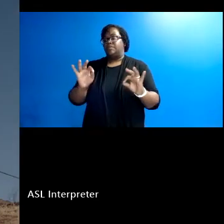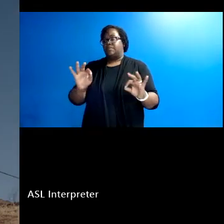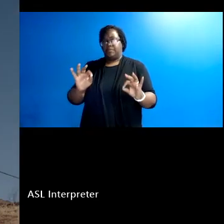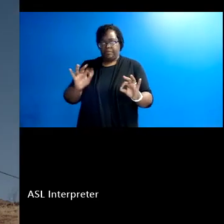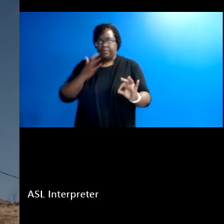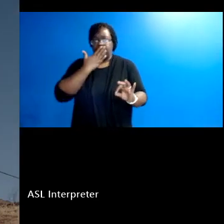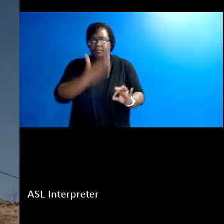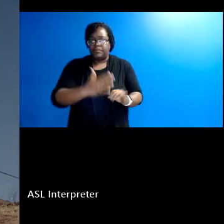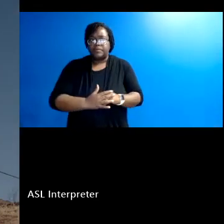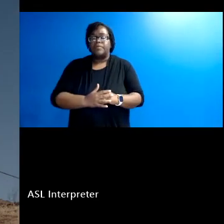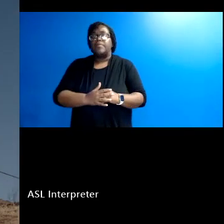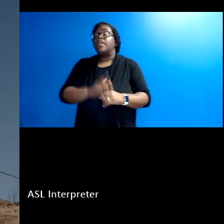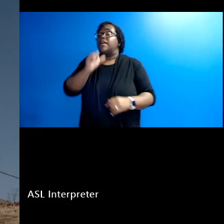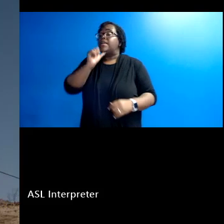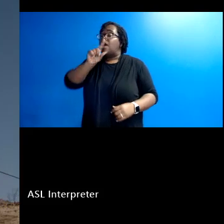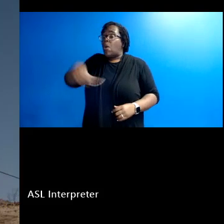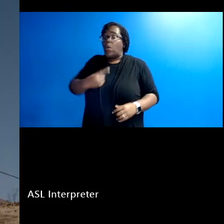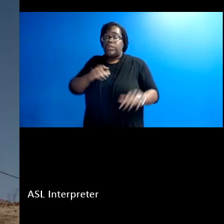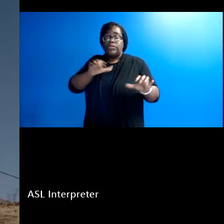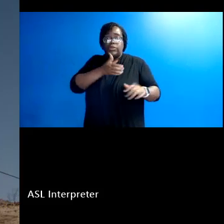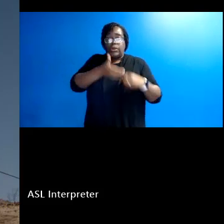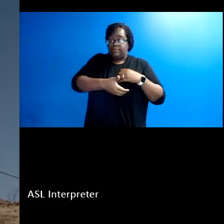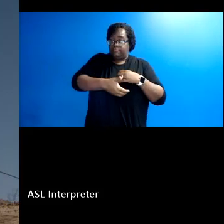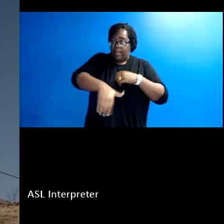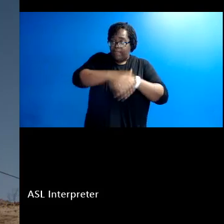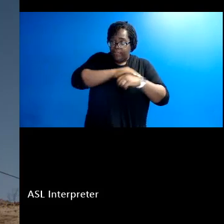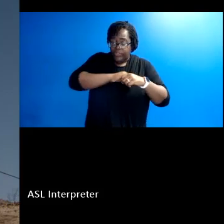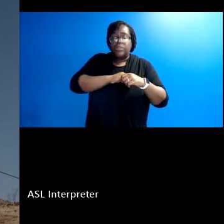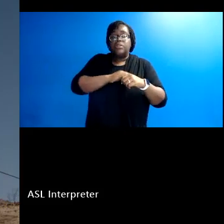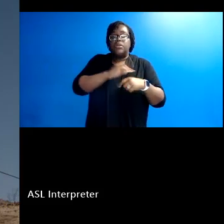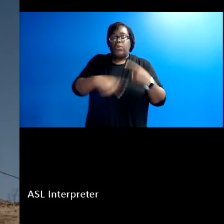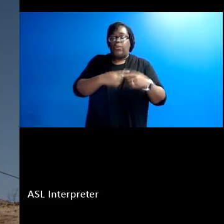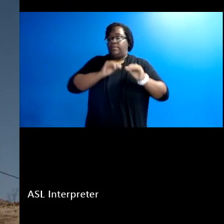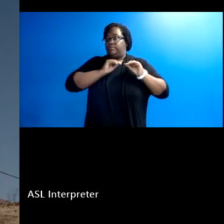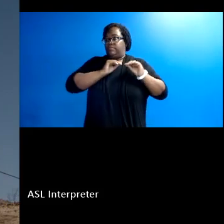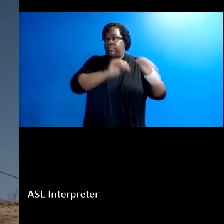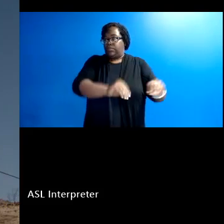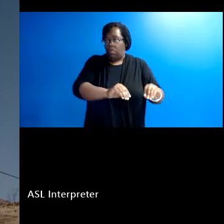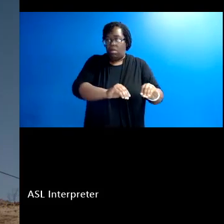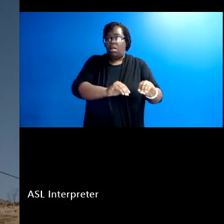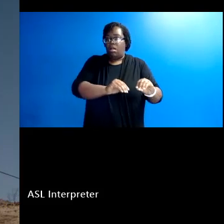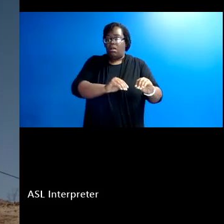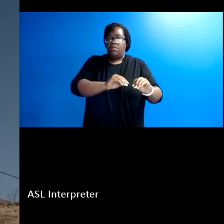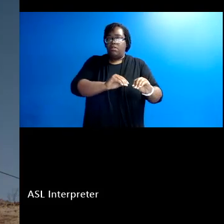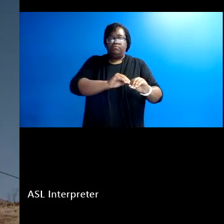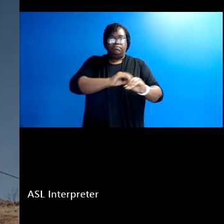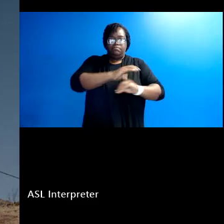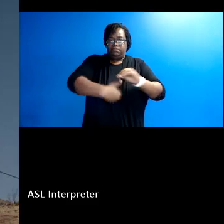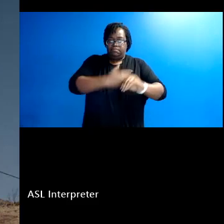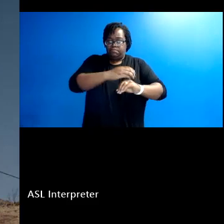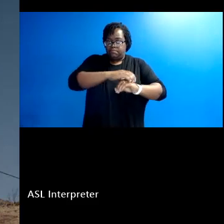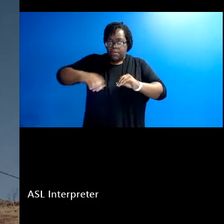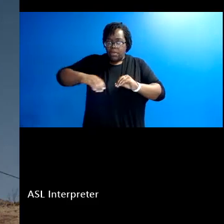Thank you. We're not just updating the cover conductor. So whenever we install conductor, there's always there's connections